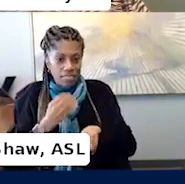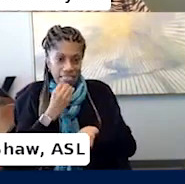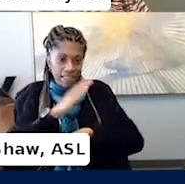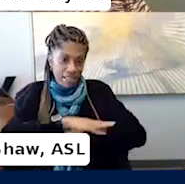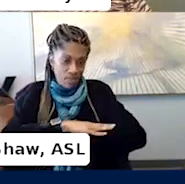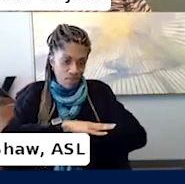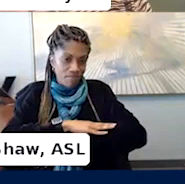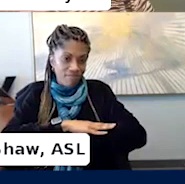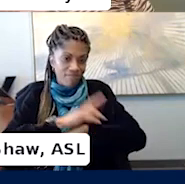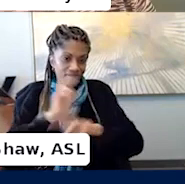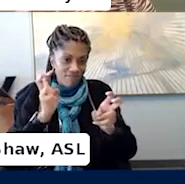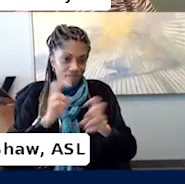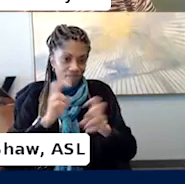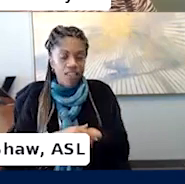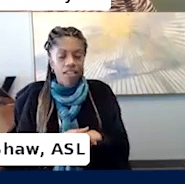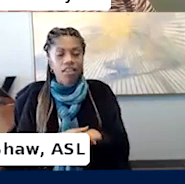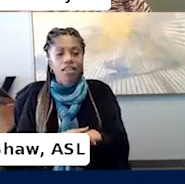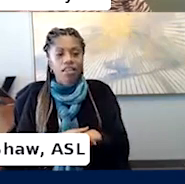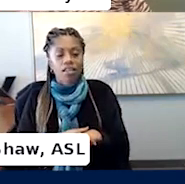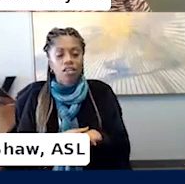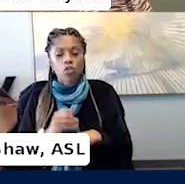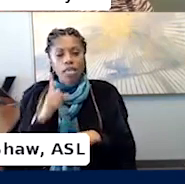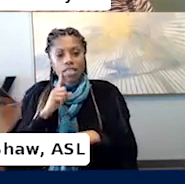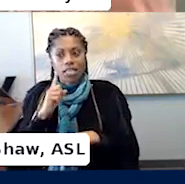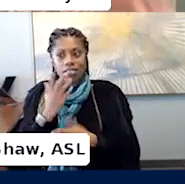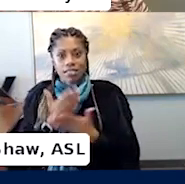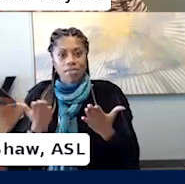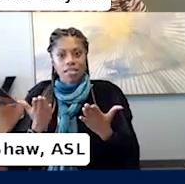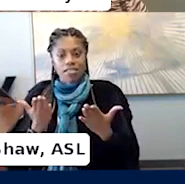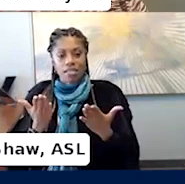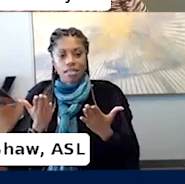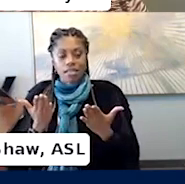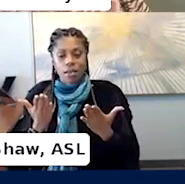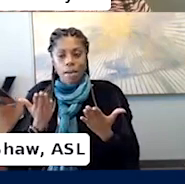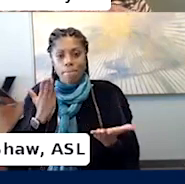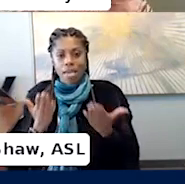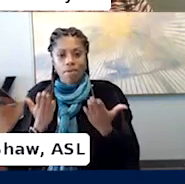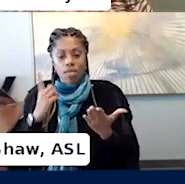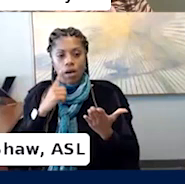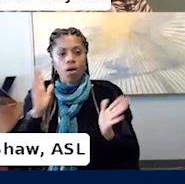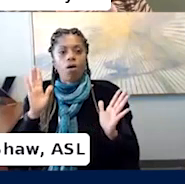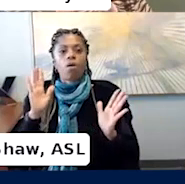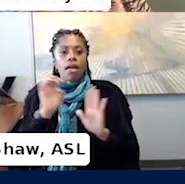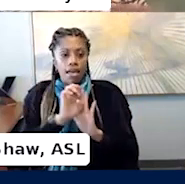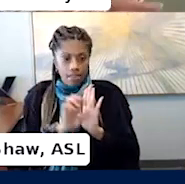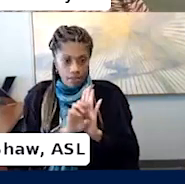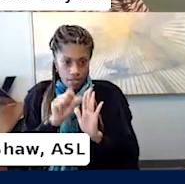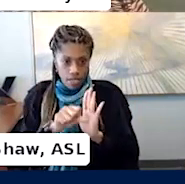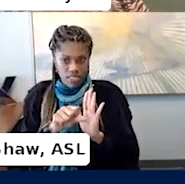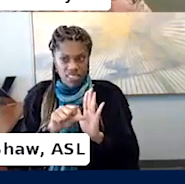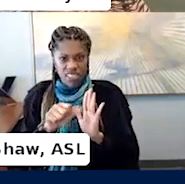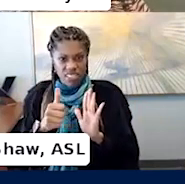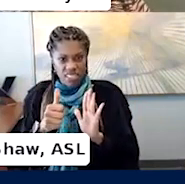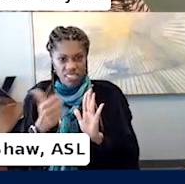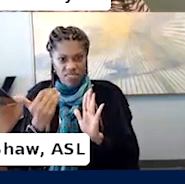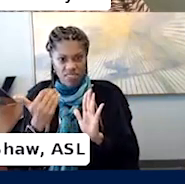that things that might have appeared to be ethical 10, 15 years ago, that has changed. And how